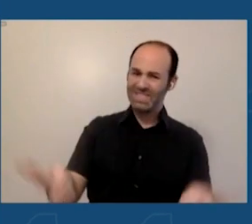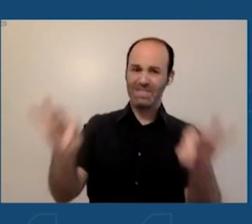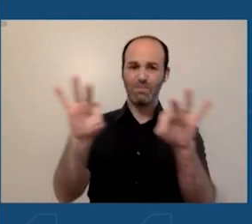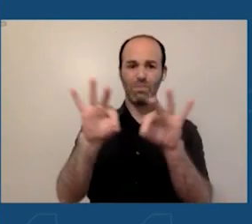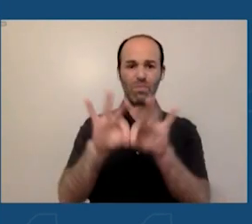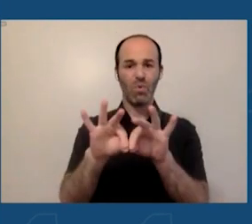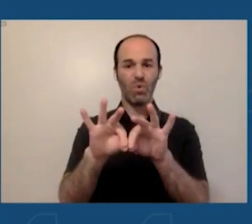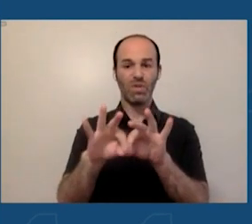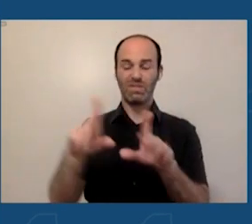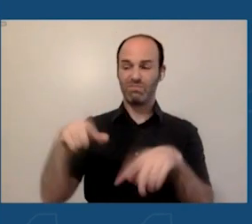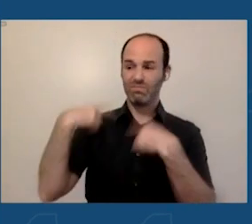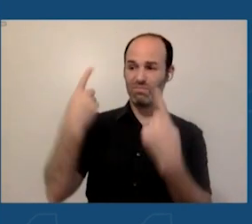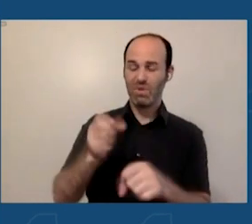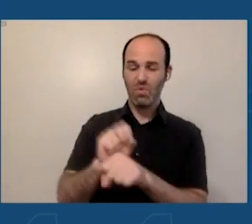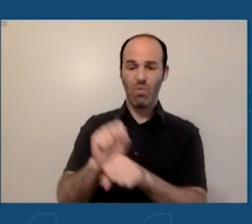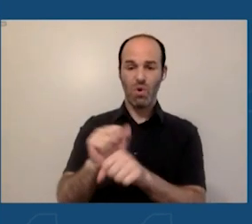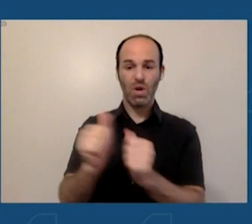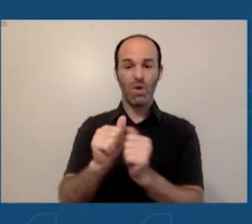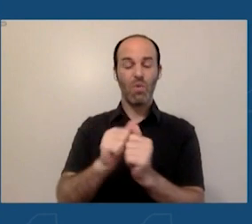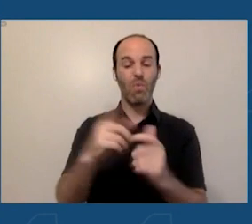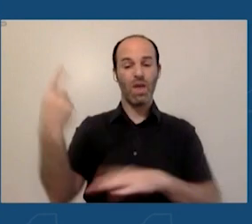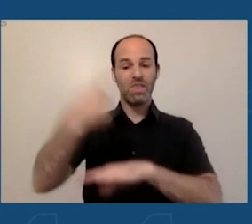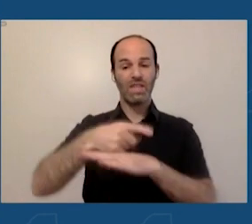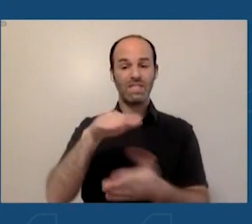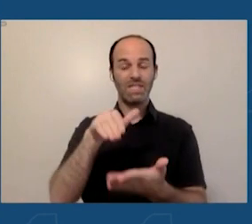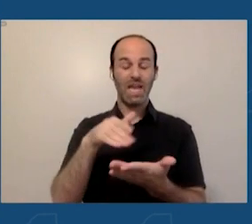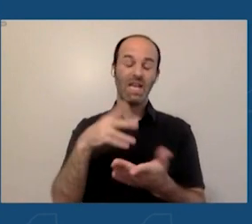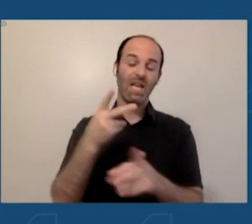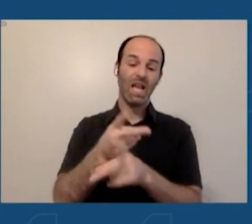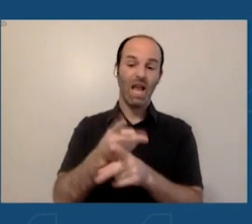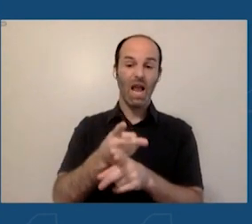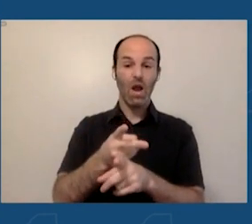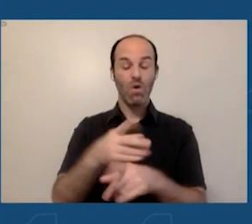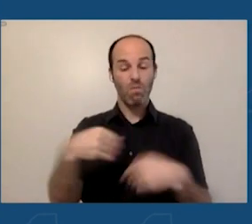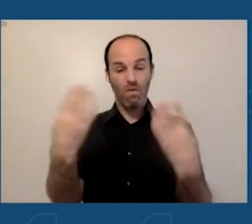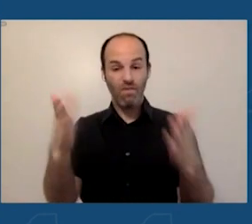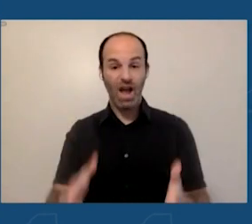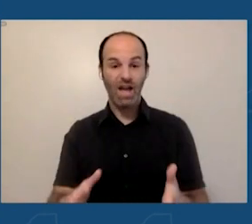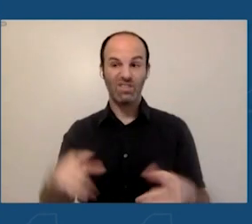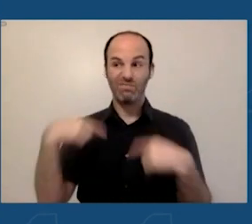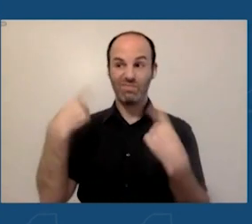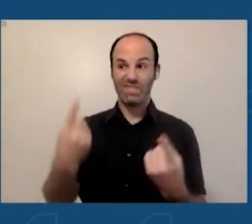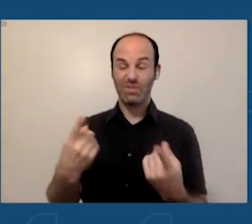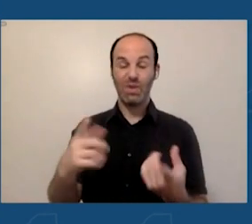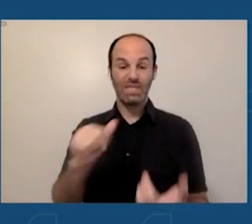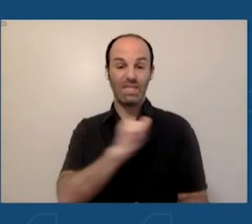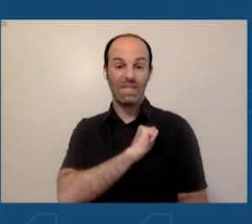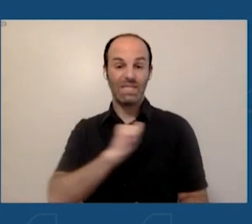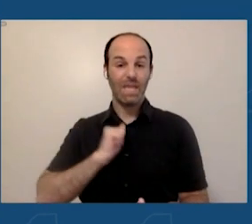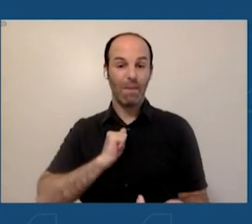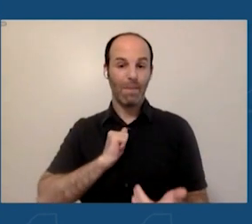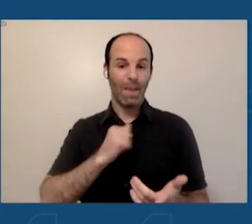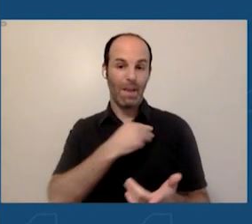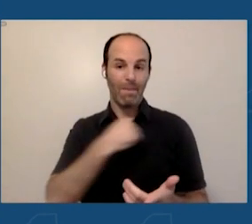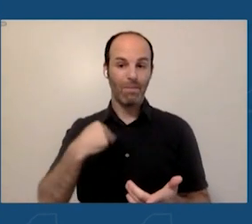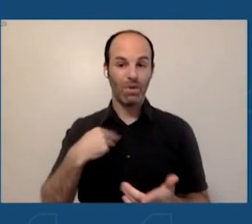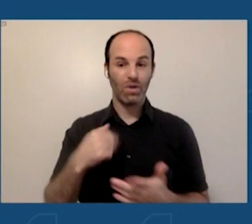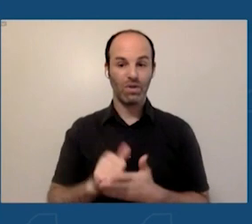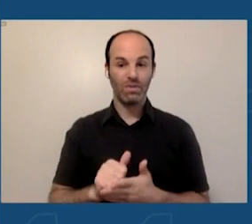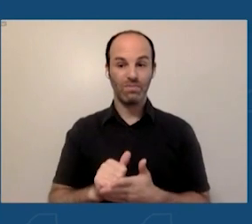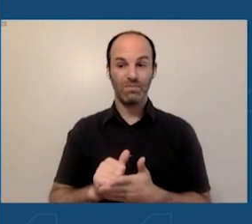daycare providers since I was a state assembly member. And neighborhoods like this one are